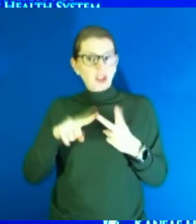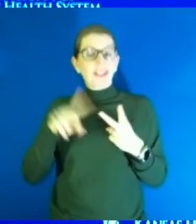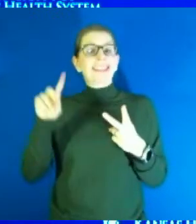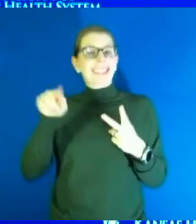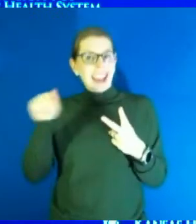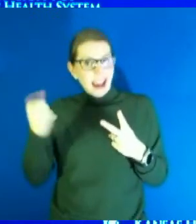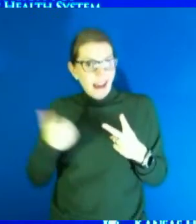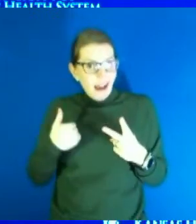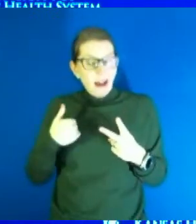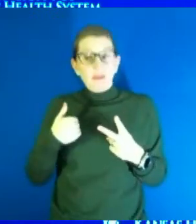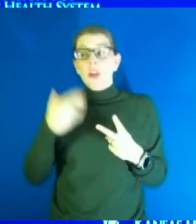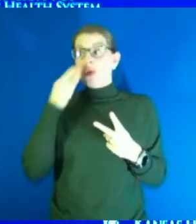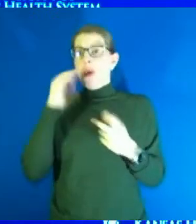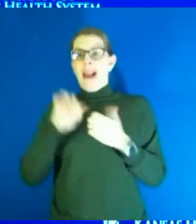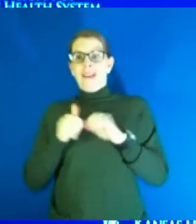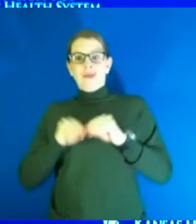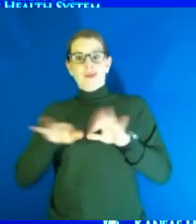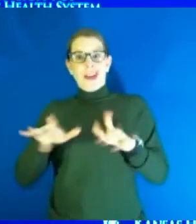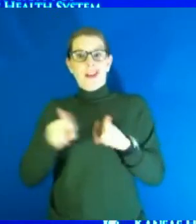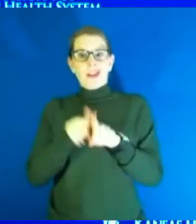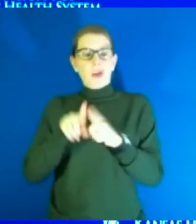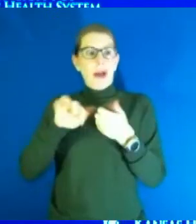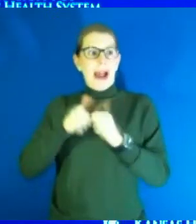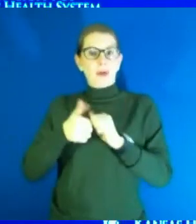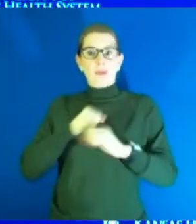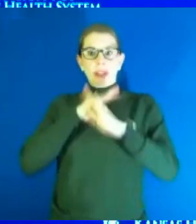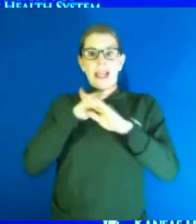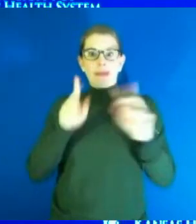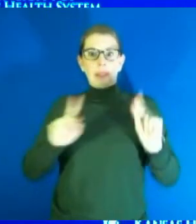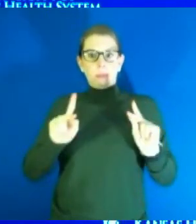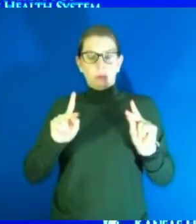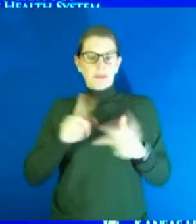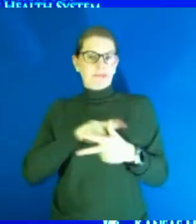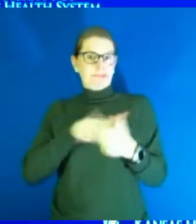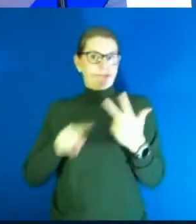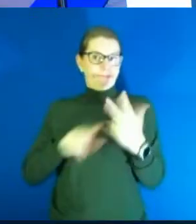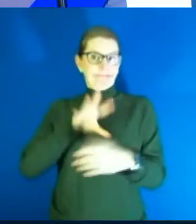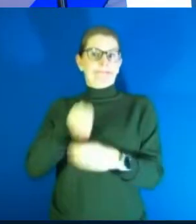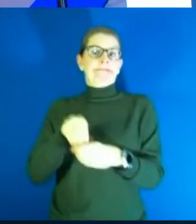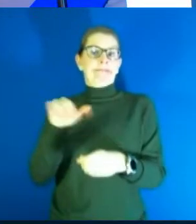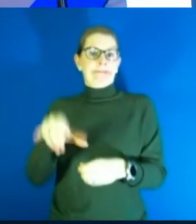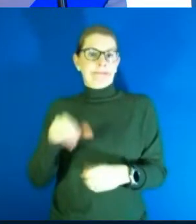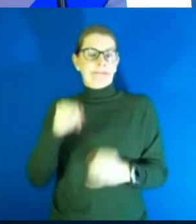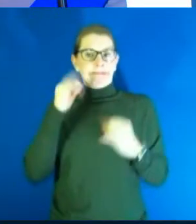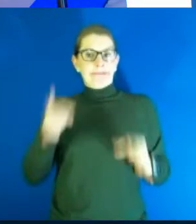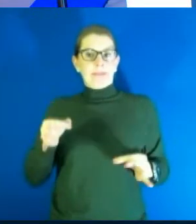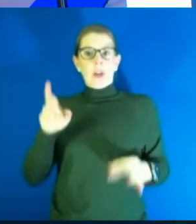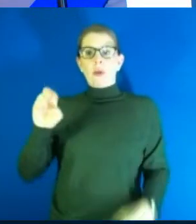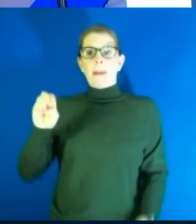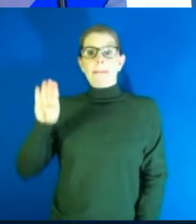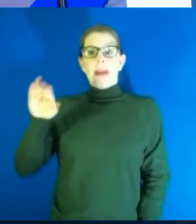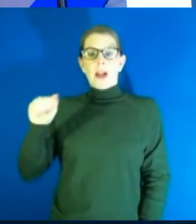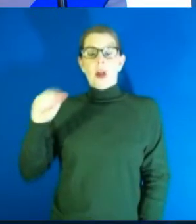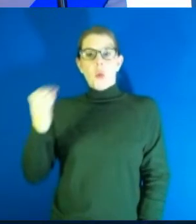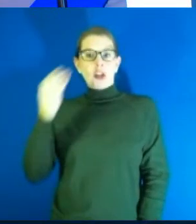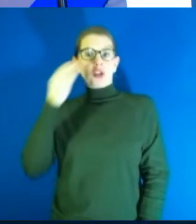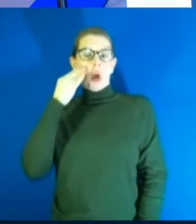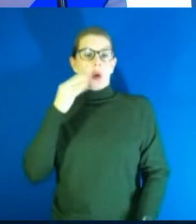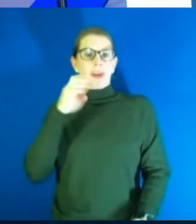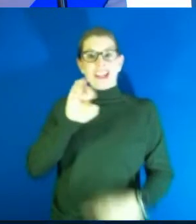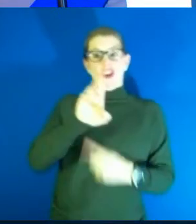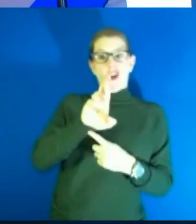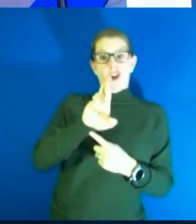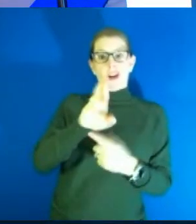how it's spread and how to protect people, and I think all of those things play into that. Rebecca wants to know, what's the difference between an ER, like here at